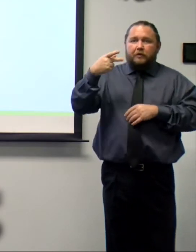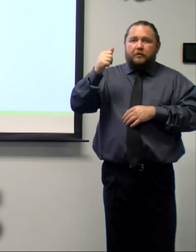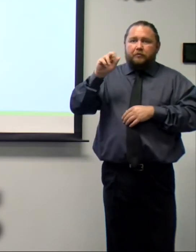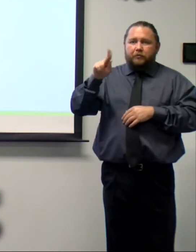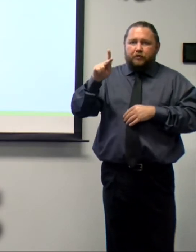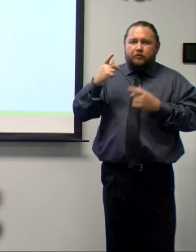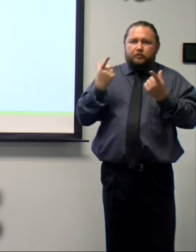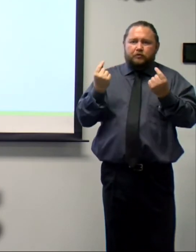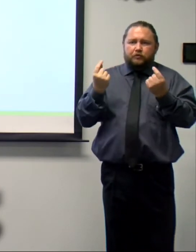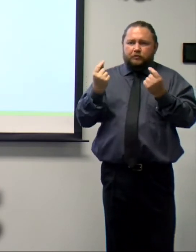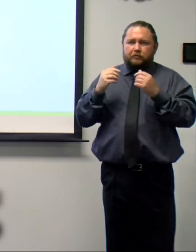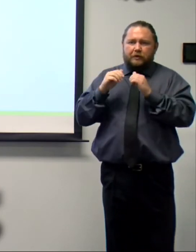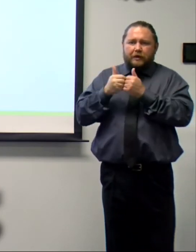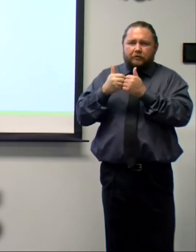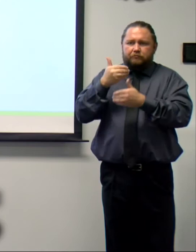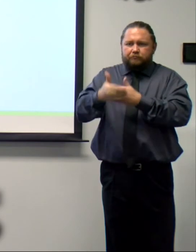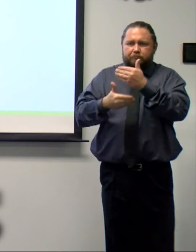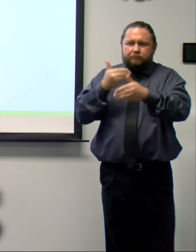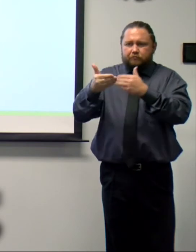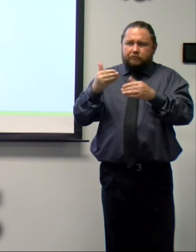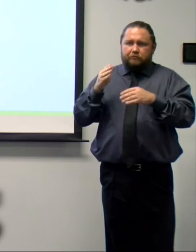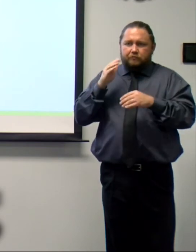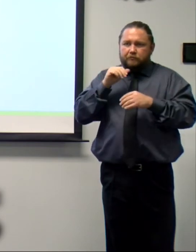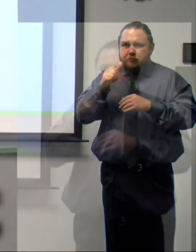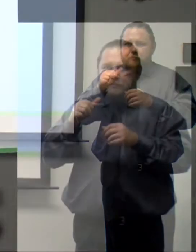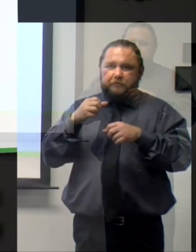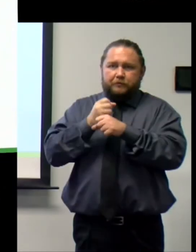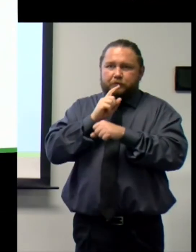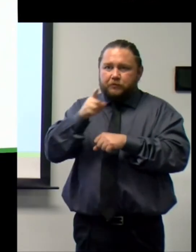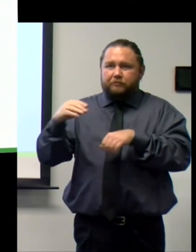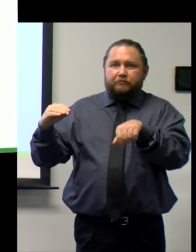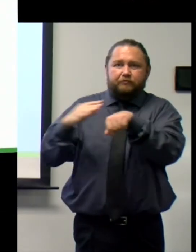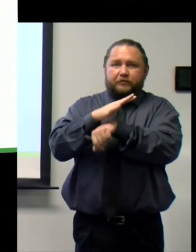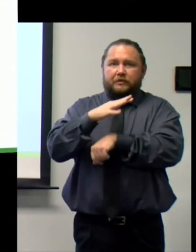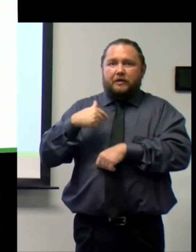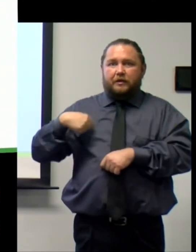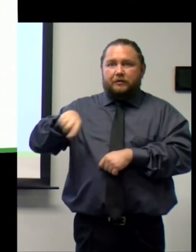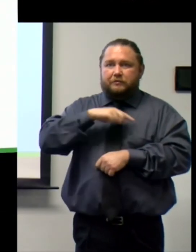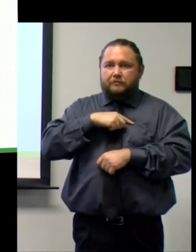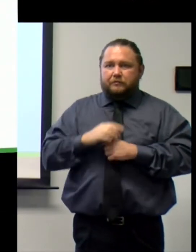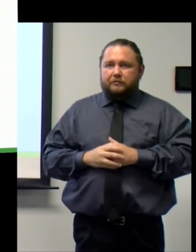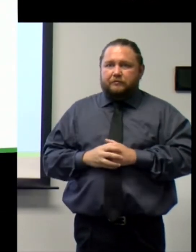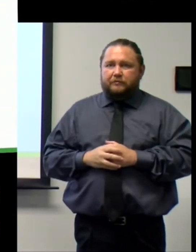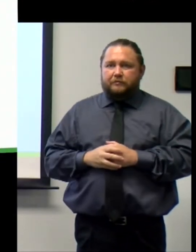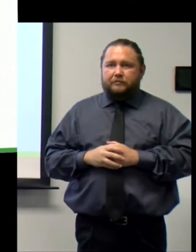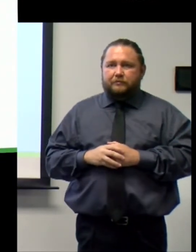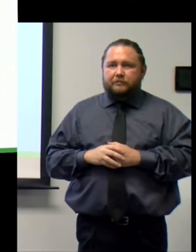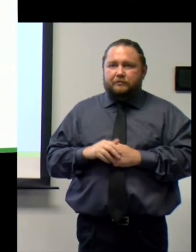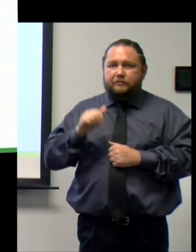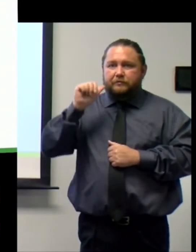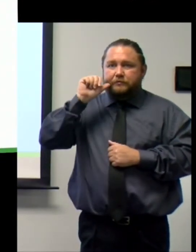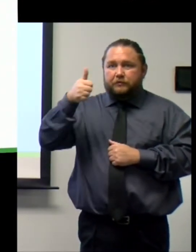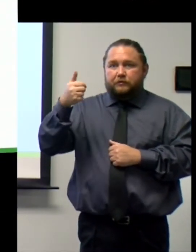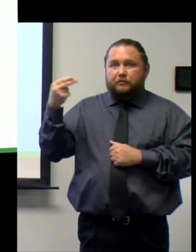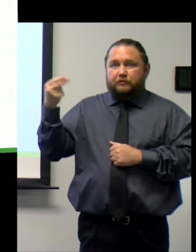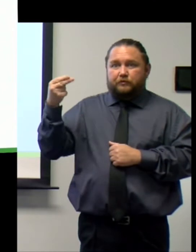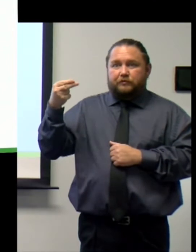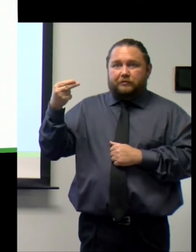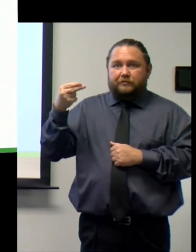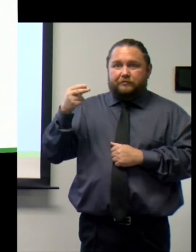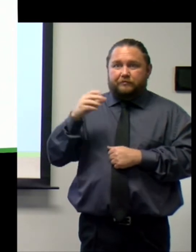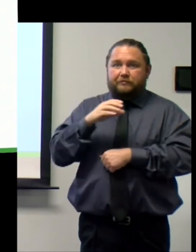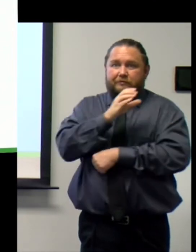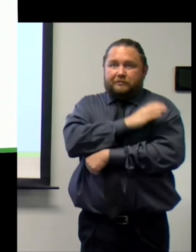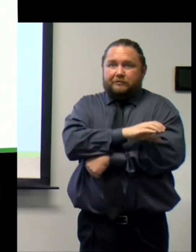do have clinics, and a clinic coming up this Thursday, which is tomorrow. That clinic will be open to the